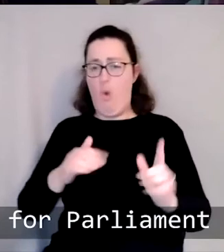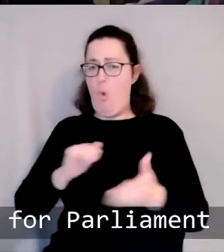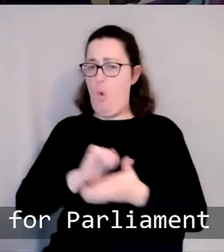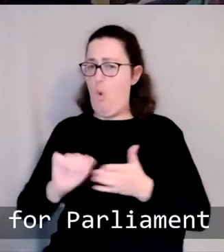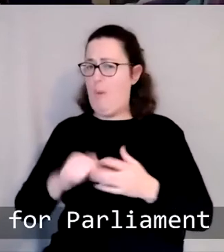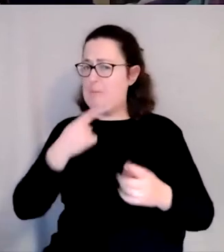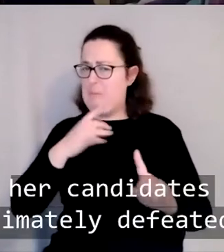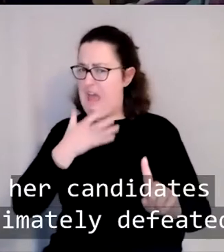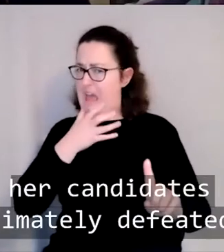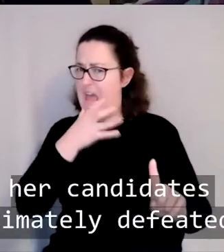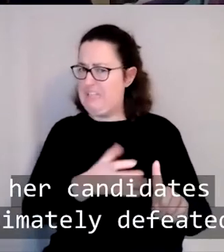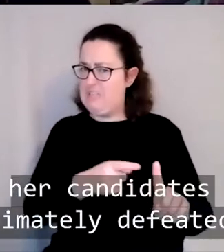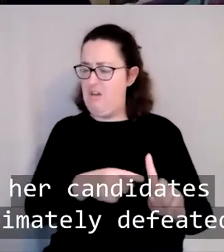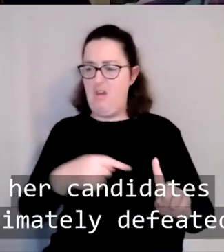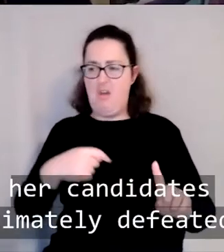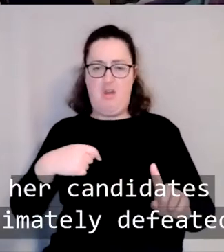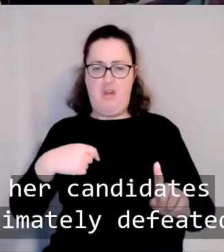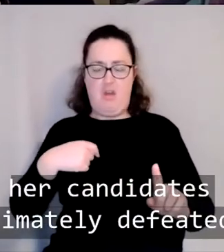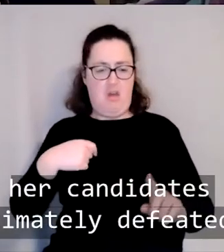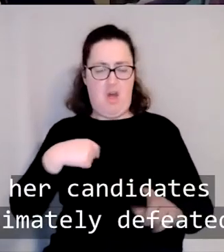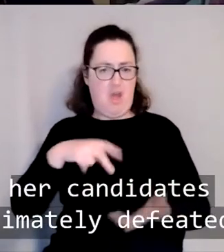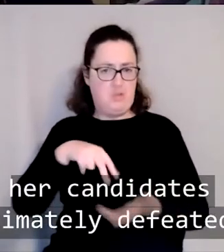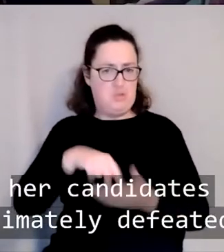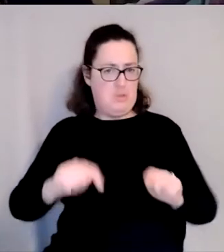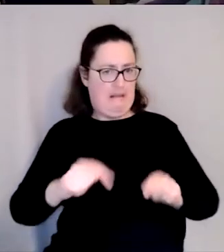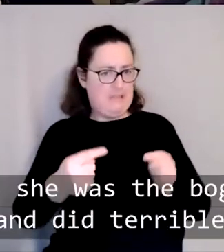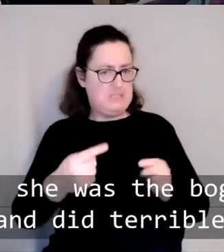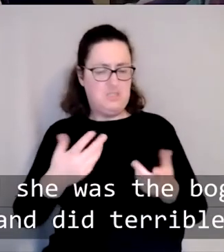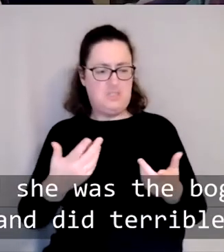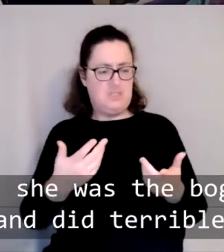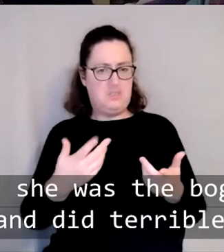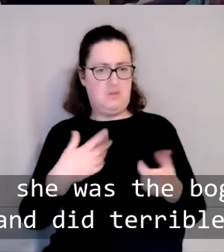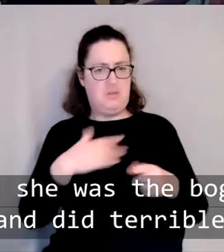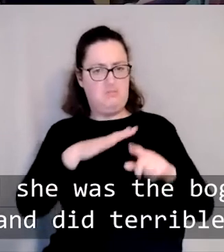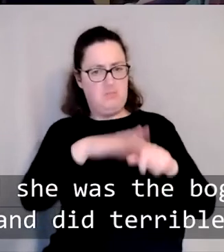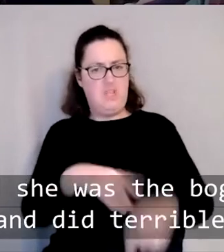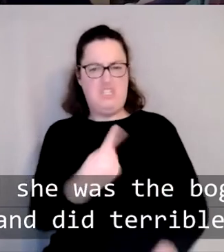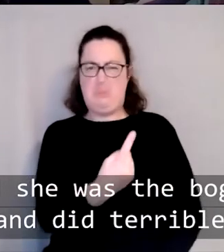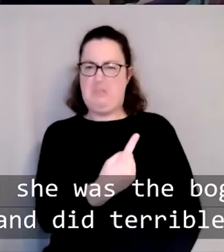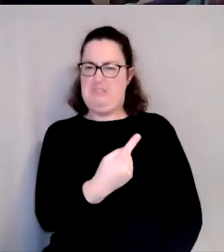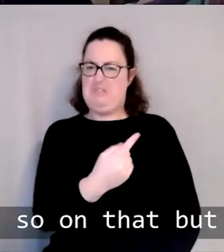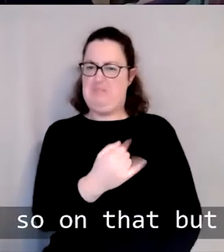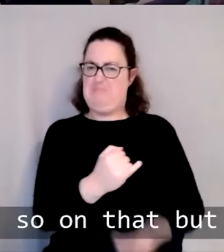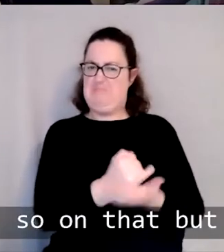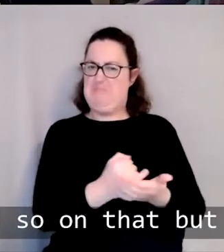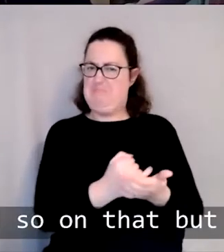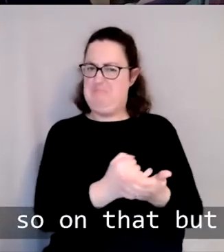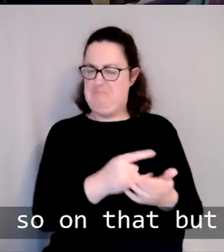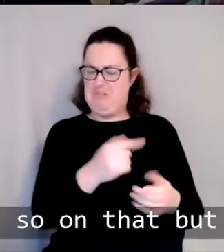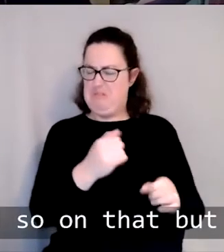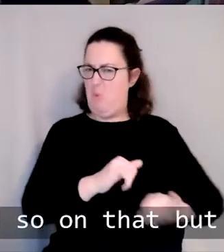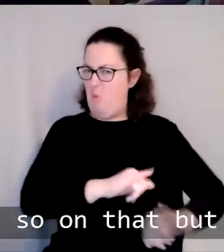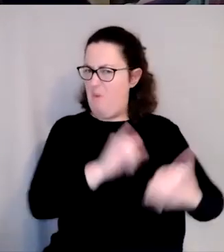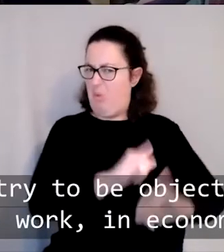for Parliament against her candidates and ultimately defeated them. And she was the bogey, did terrible things and so